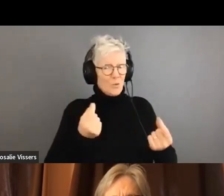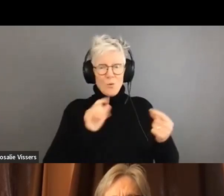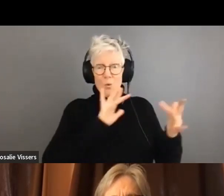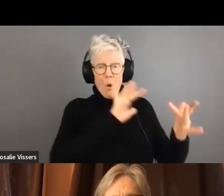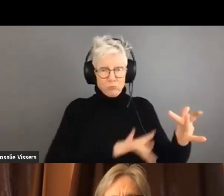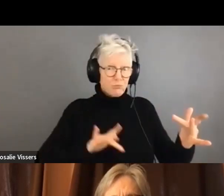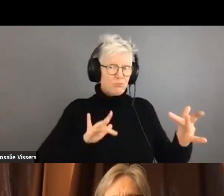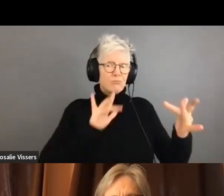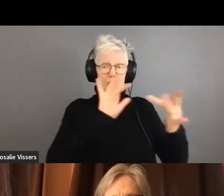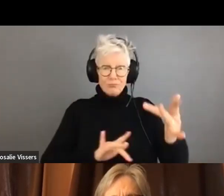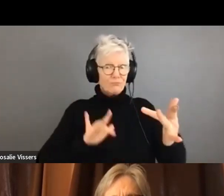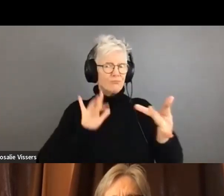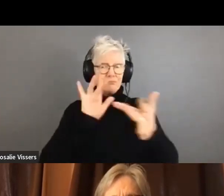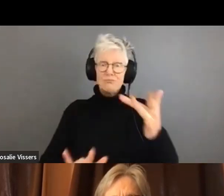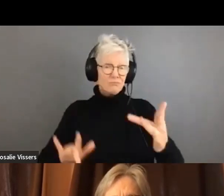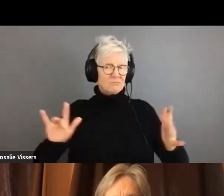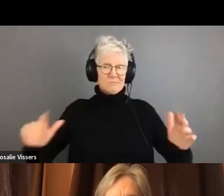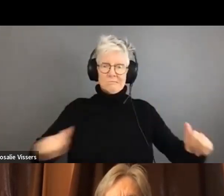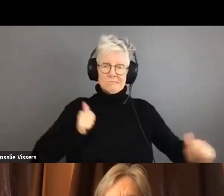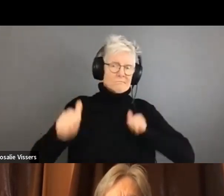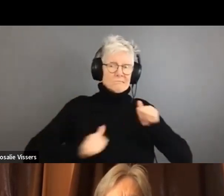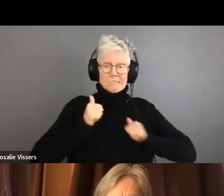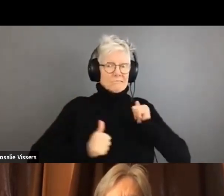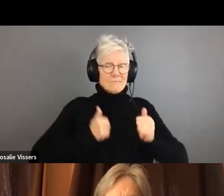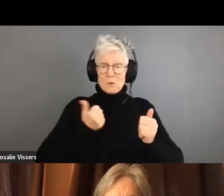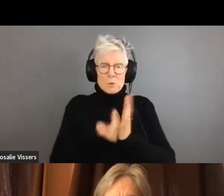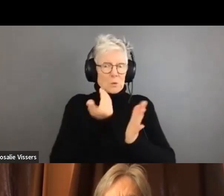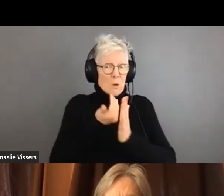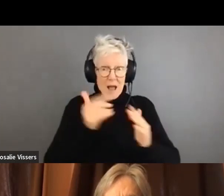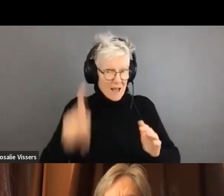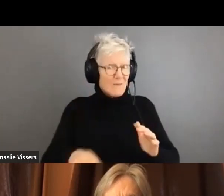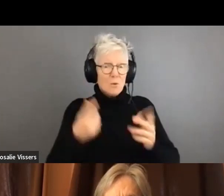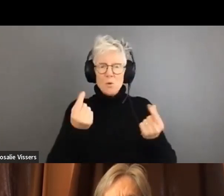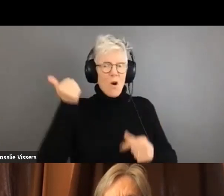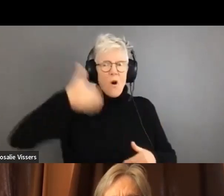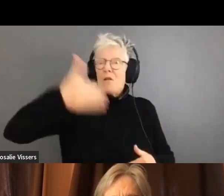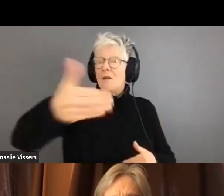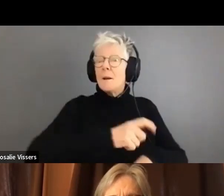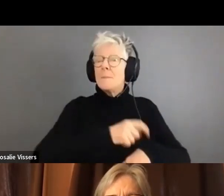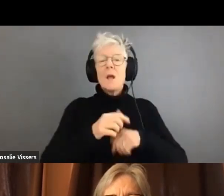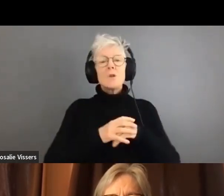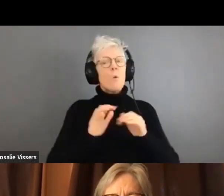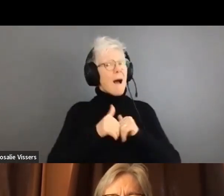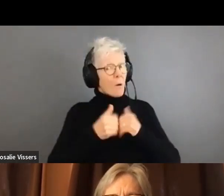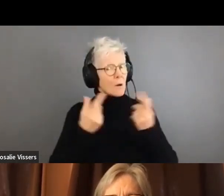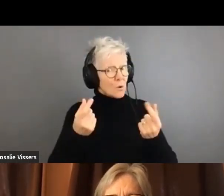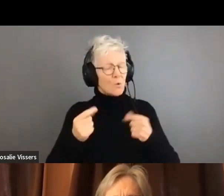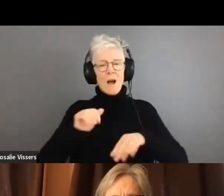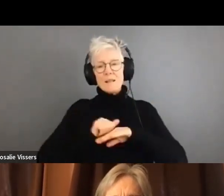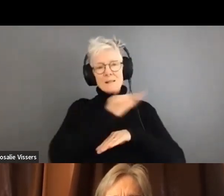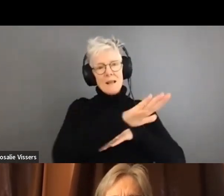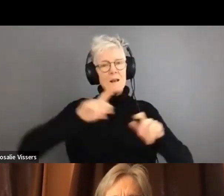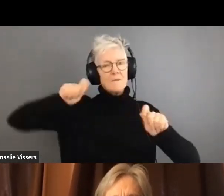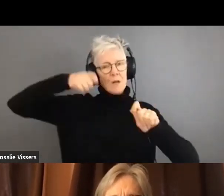people that I've never met before. So what I like to do is this is my method. I like to send video